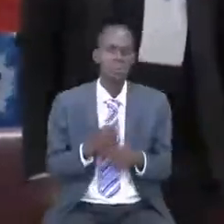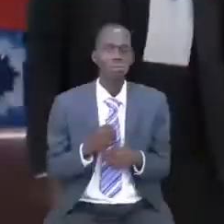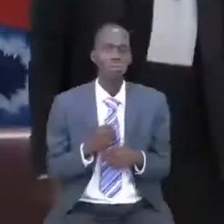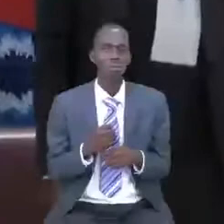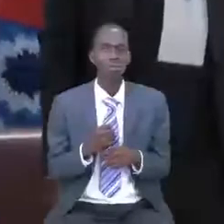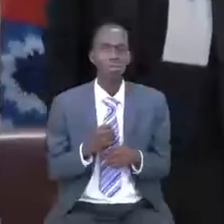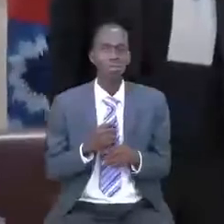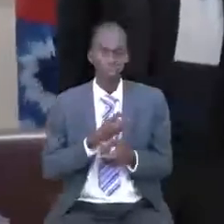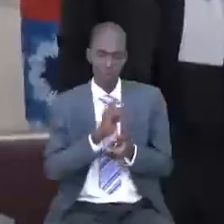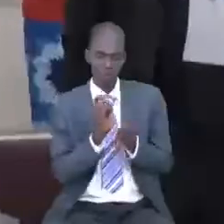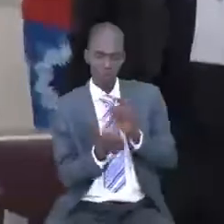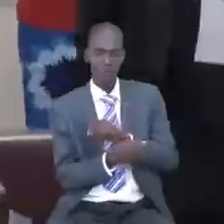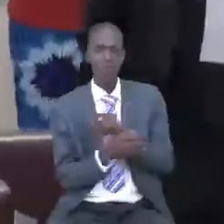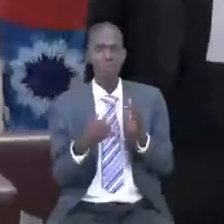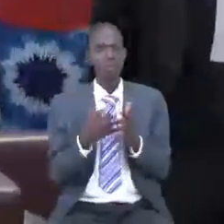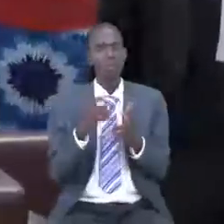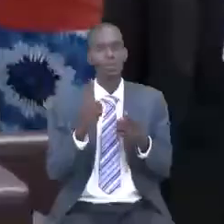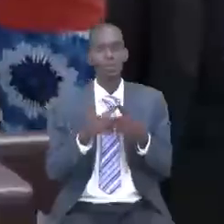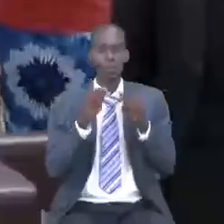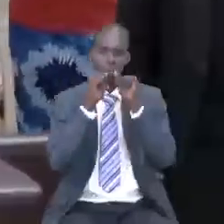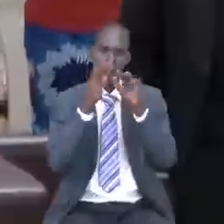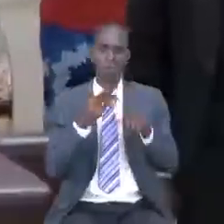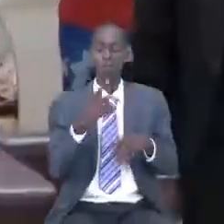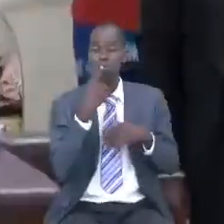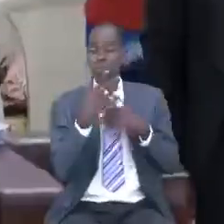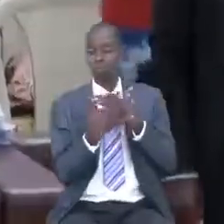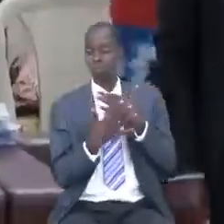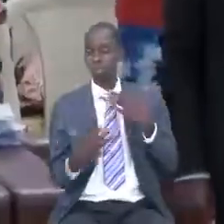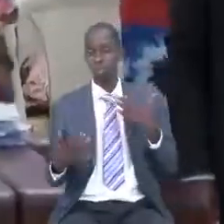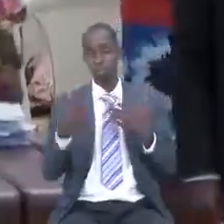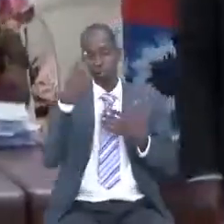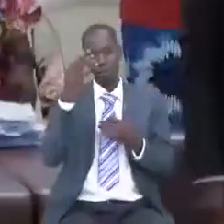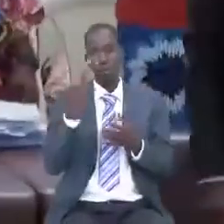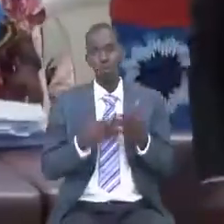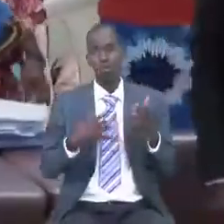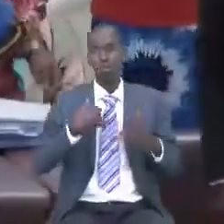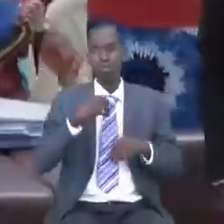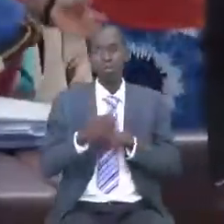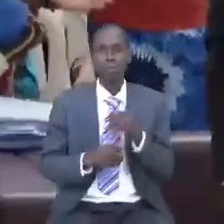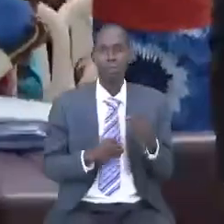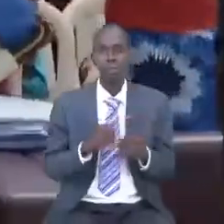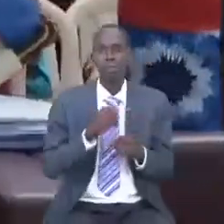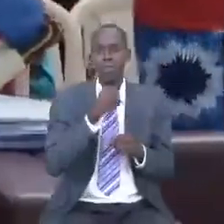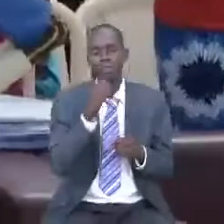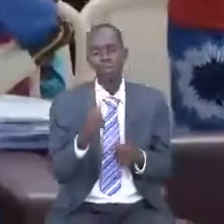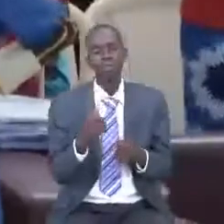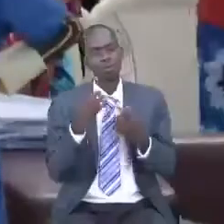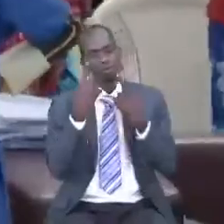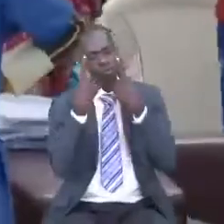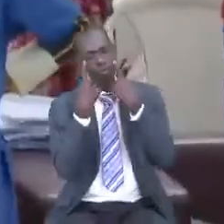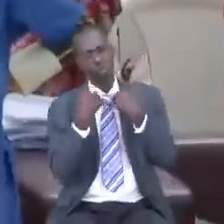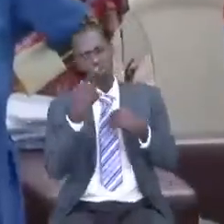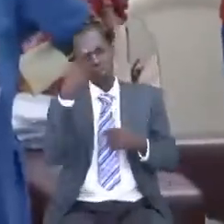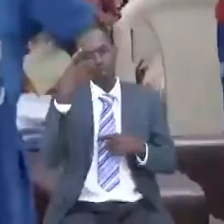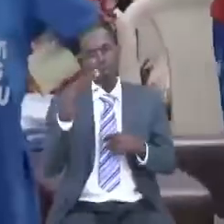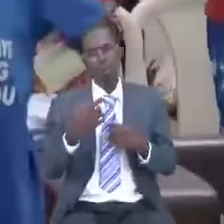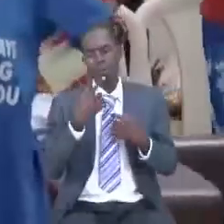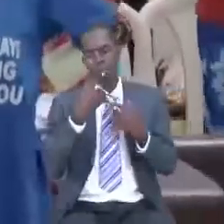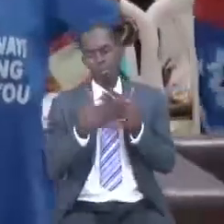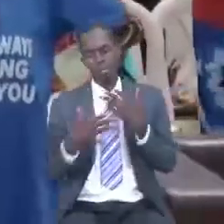turn it to blessing. Blessing. Not crying because of bleeding.